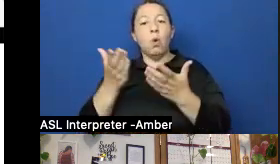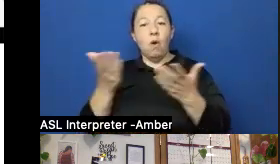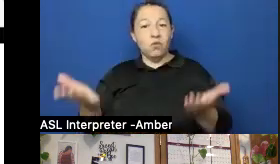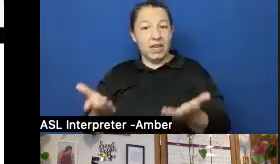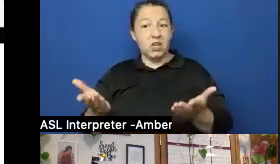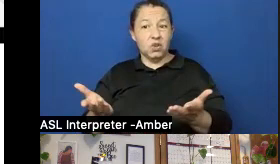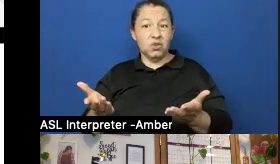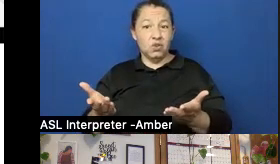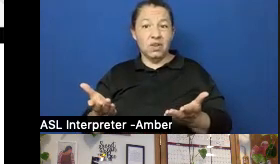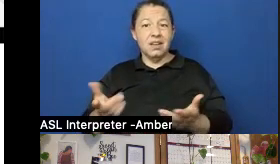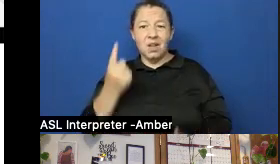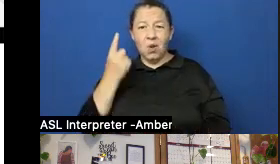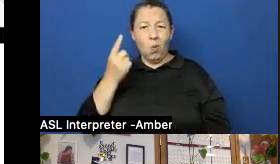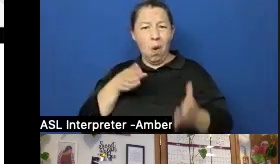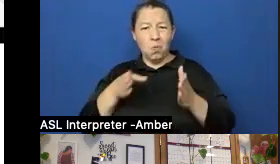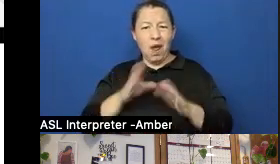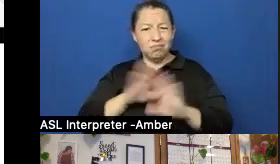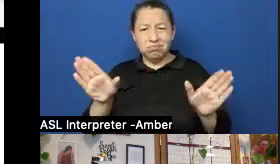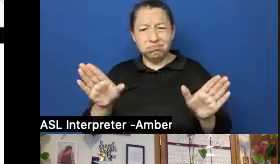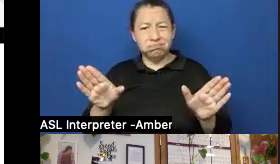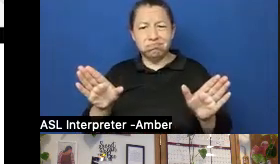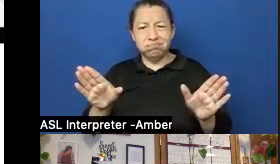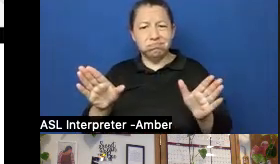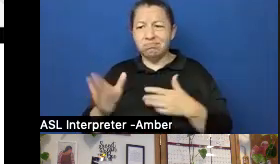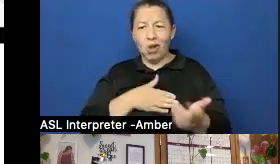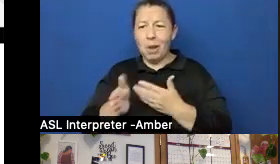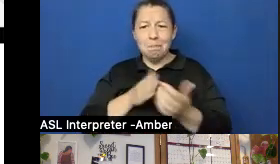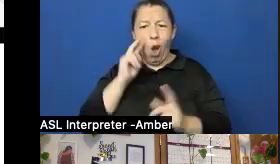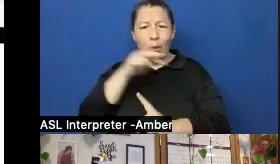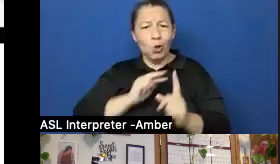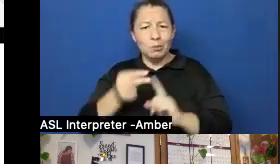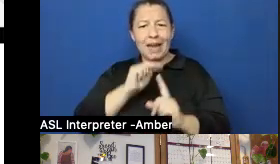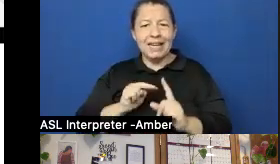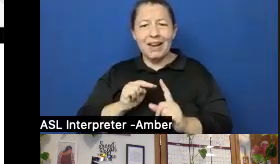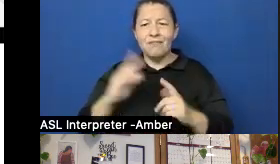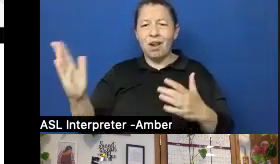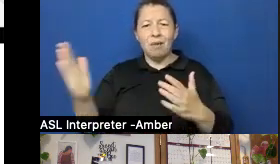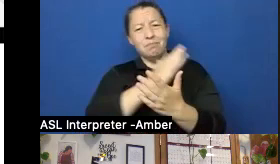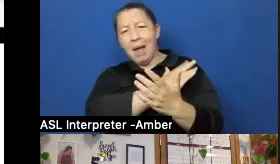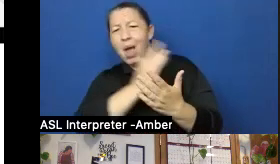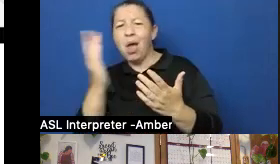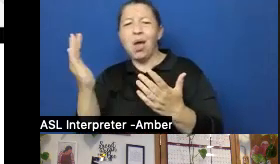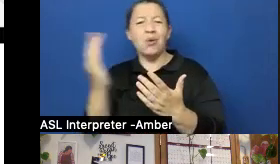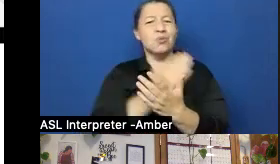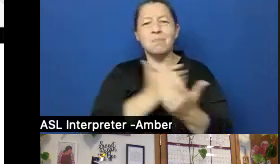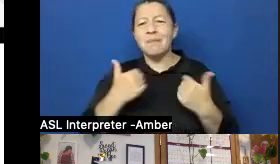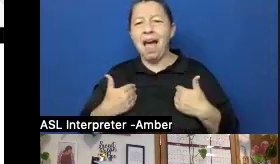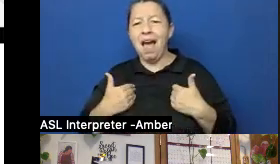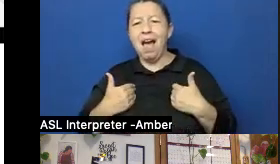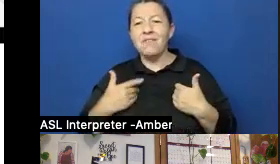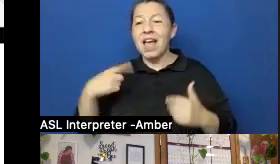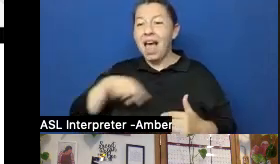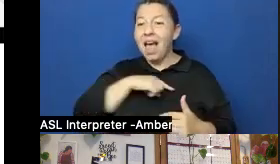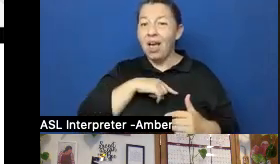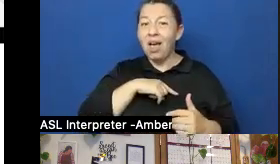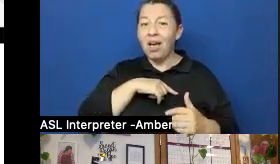there is no one way, any way you look at it. We're all across the spectrum and we move on the spectrum, right? So we